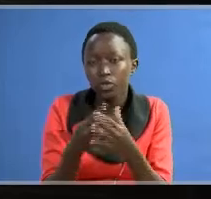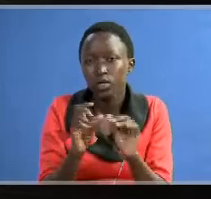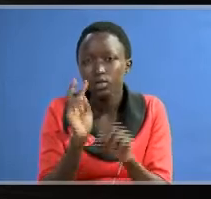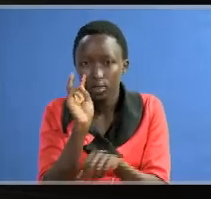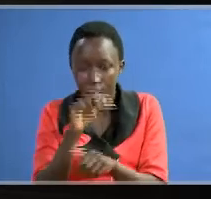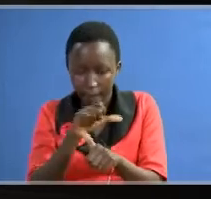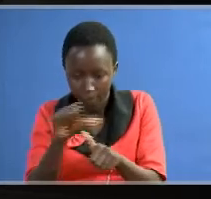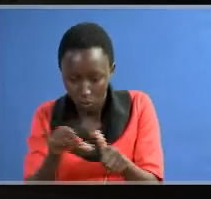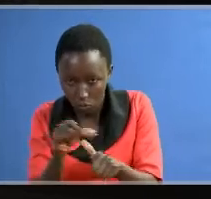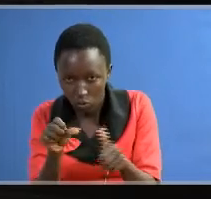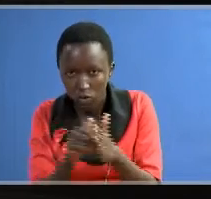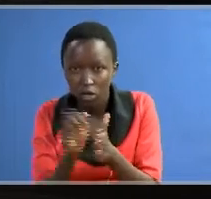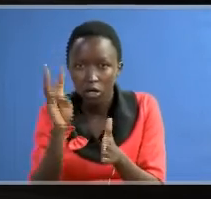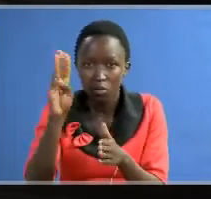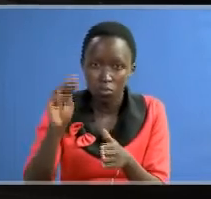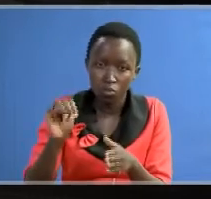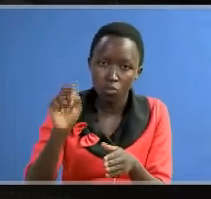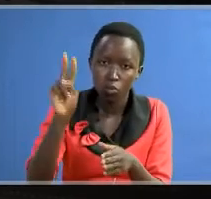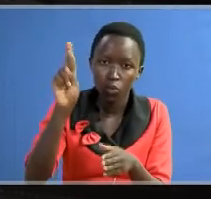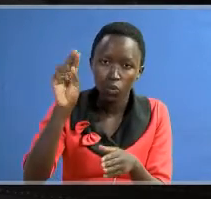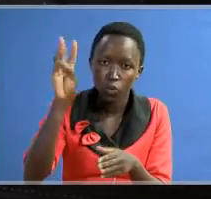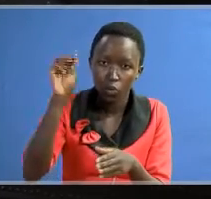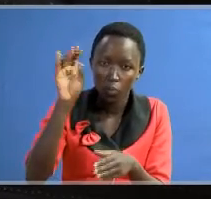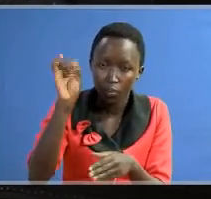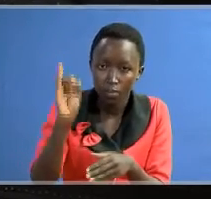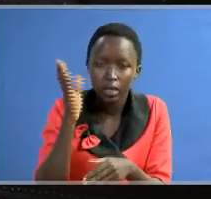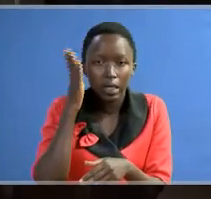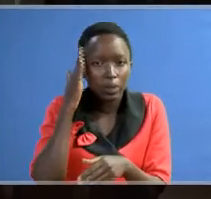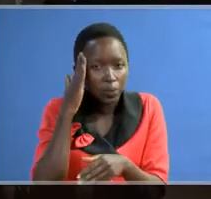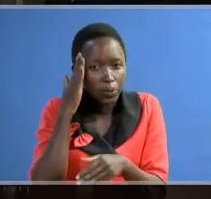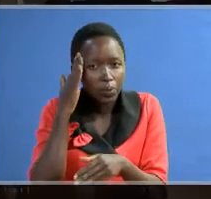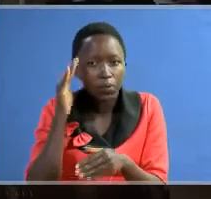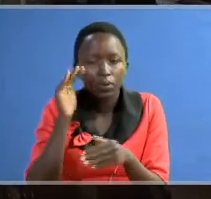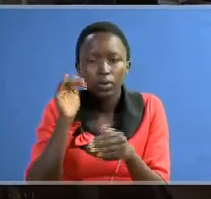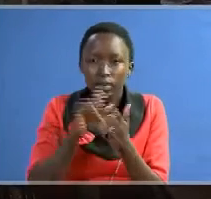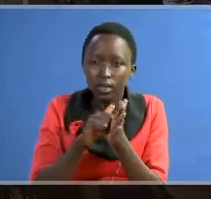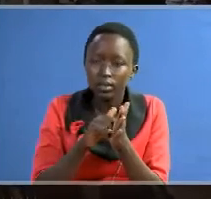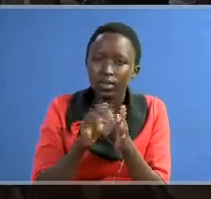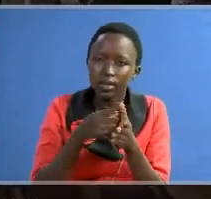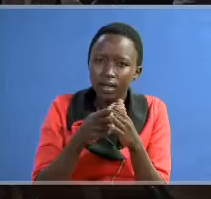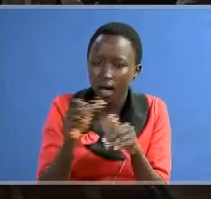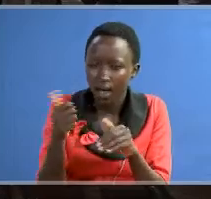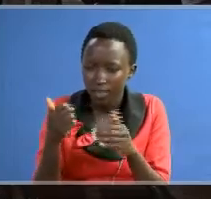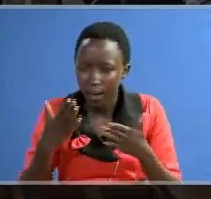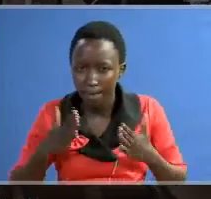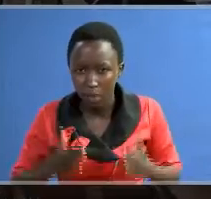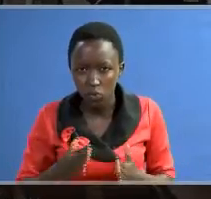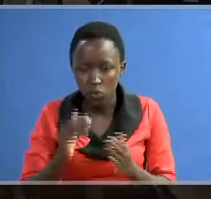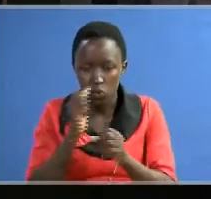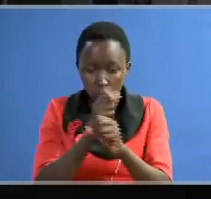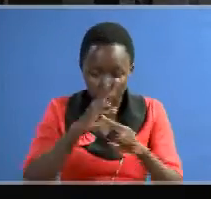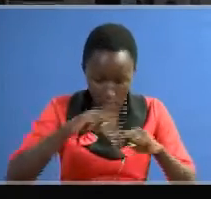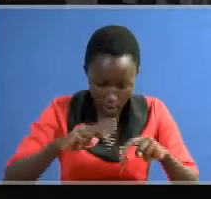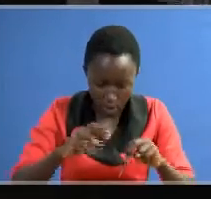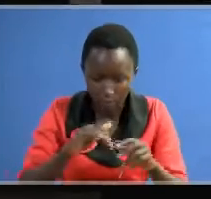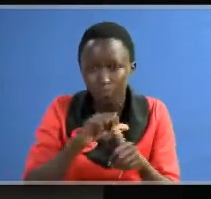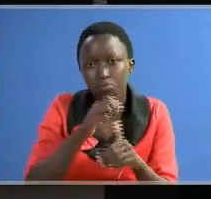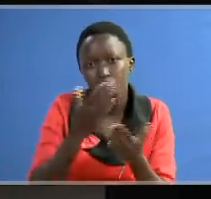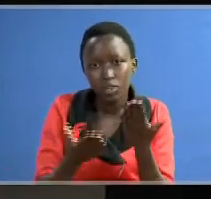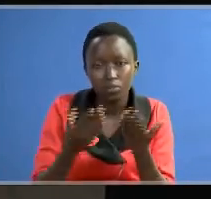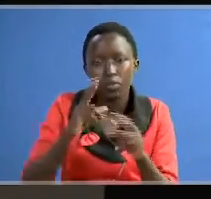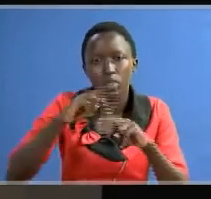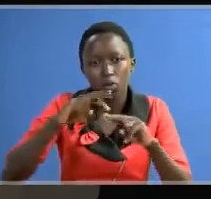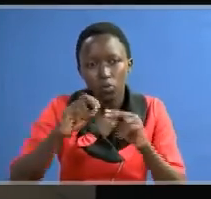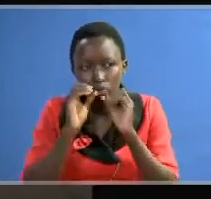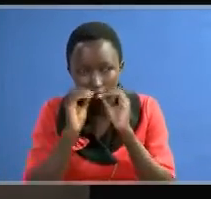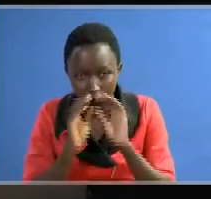about the Murumbi Gallery, then you get what you can see. And when somebody also doing a research, or somebody is looking for